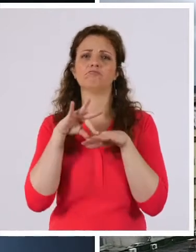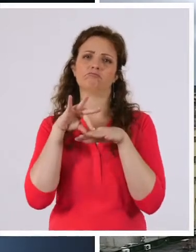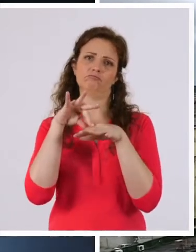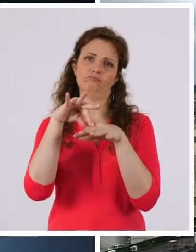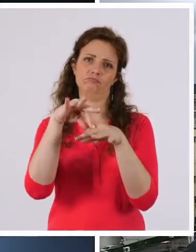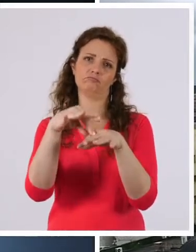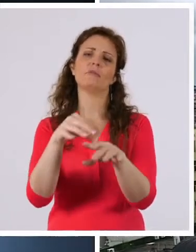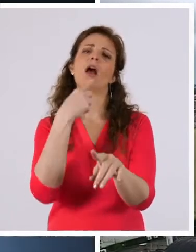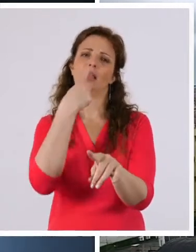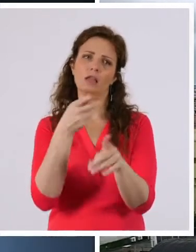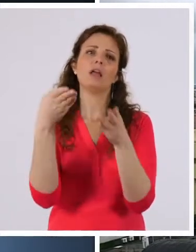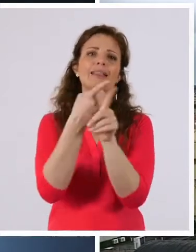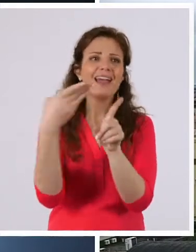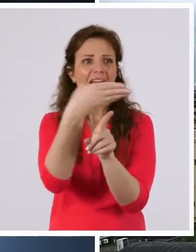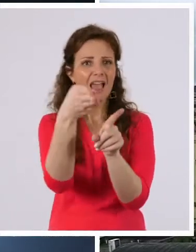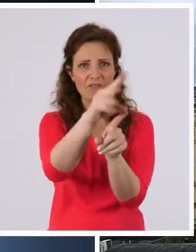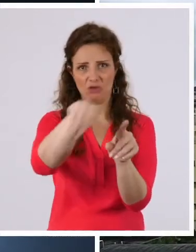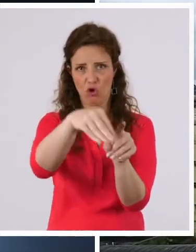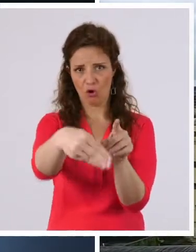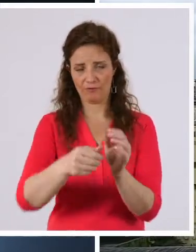lifeboat assigned to you.